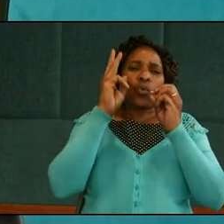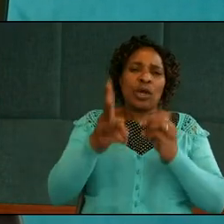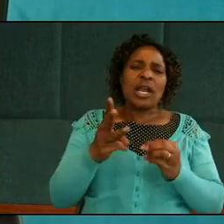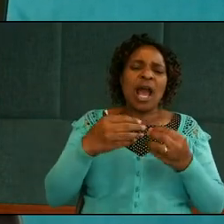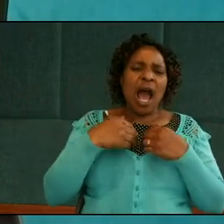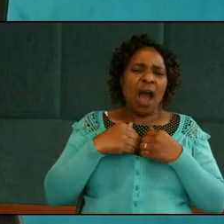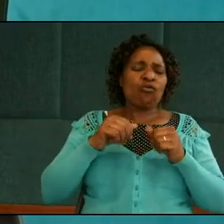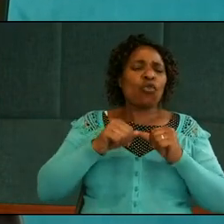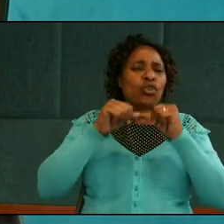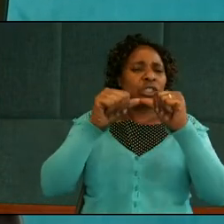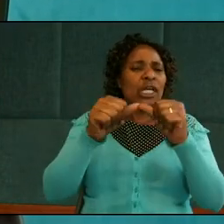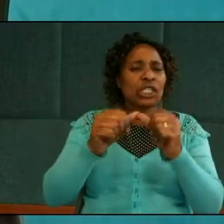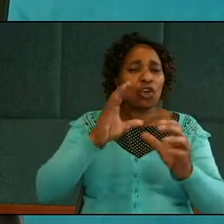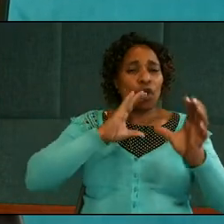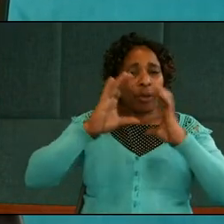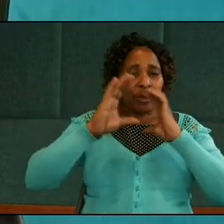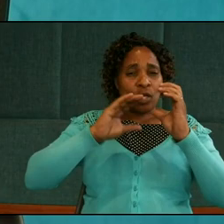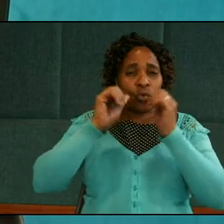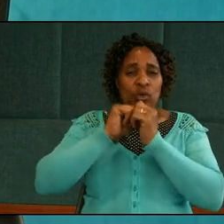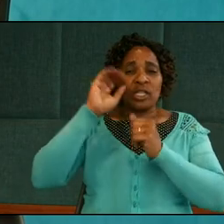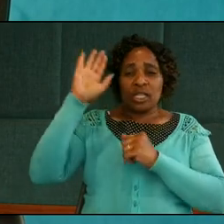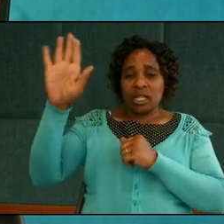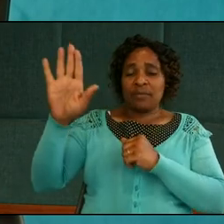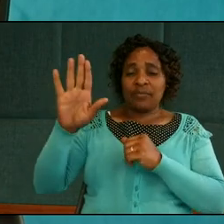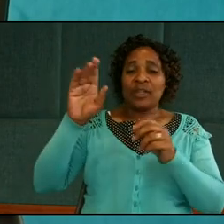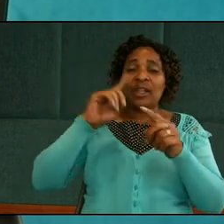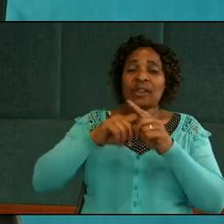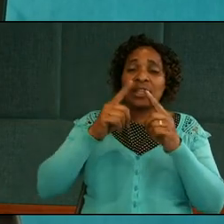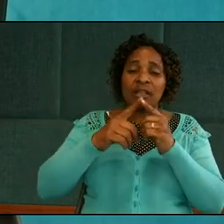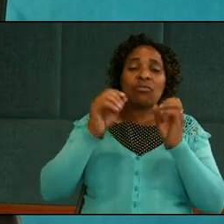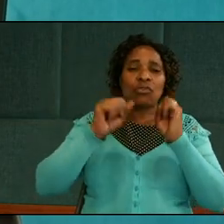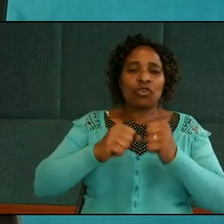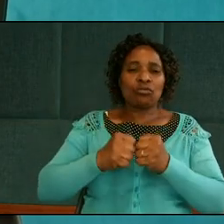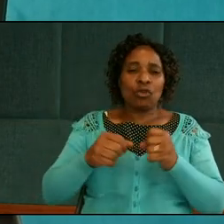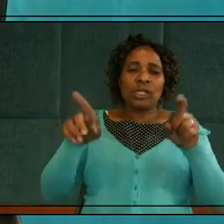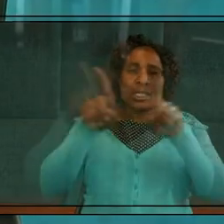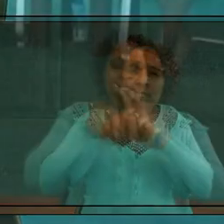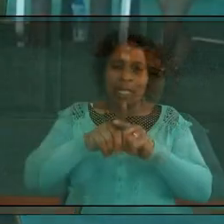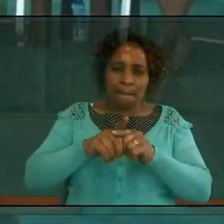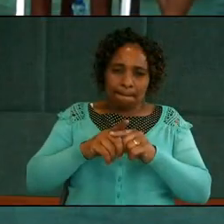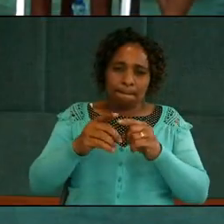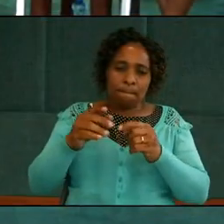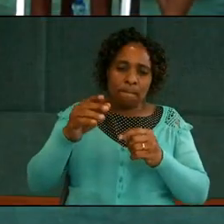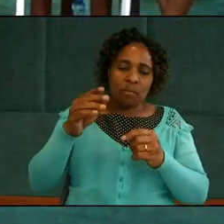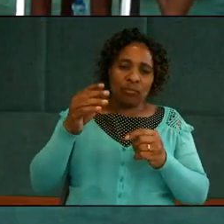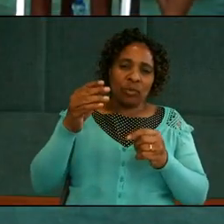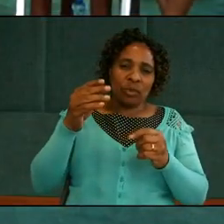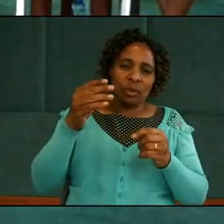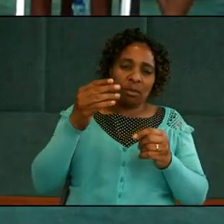constant communication with him so that you are in tandem or you are on the same page with him.